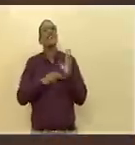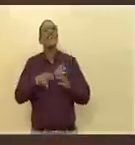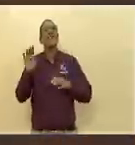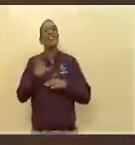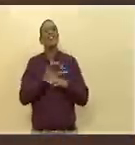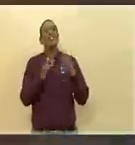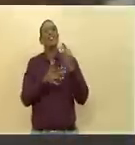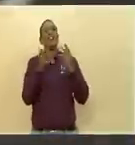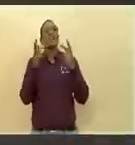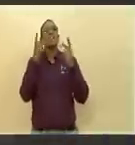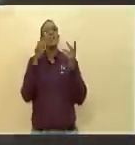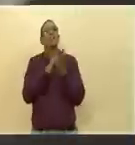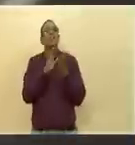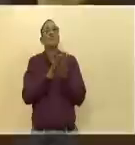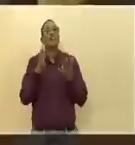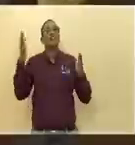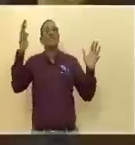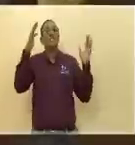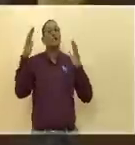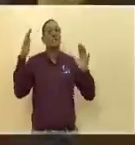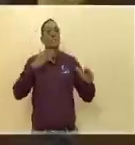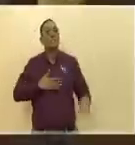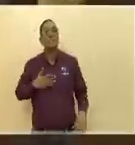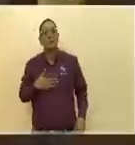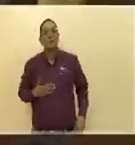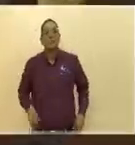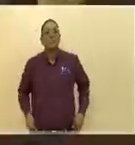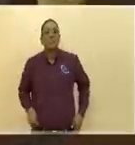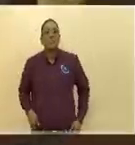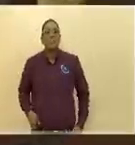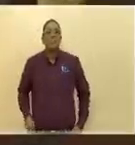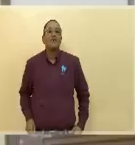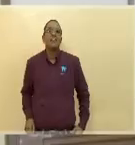records. Ladies and gentlemen, a round of applause, please.